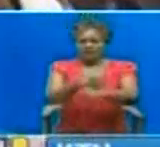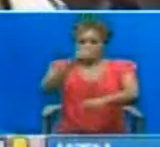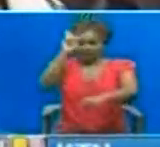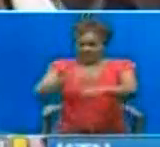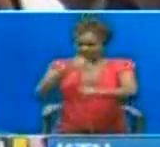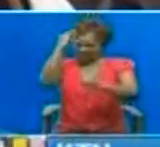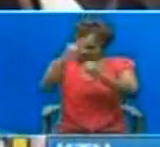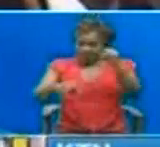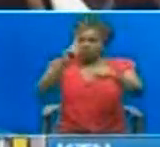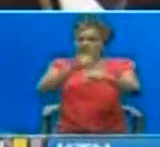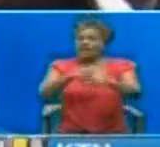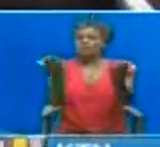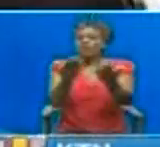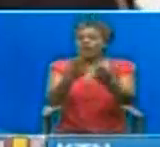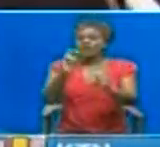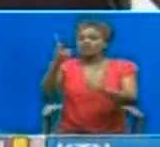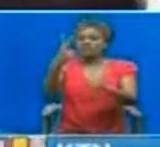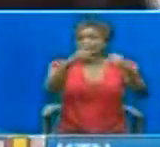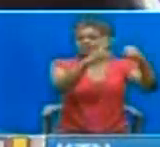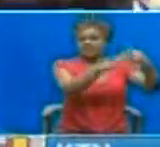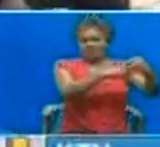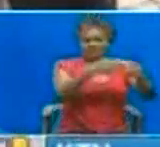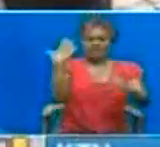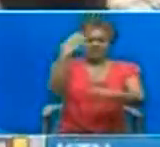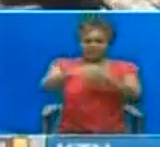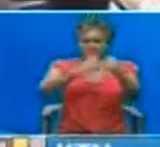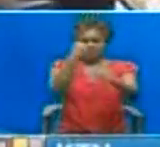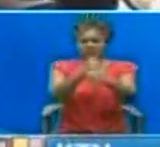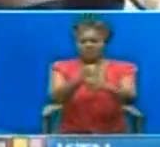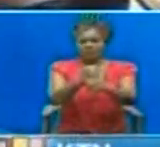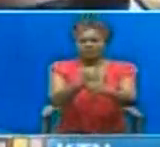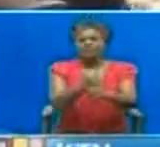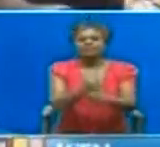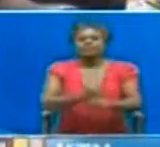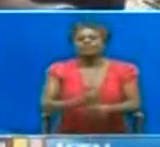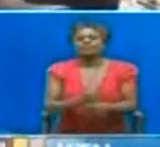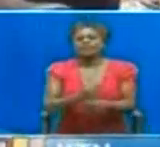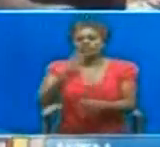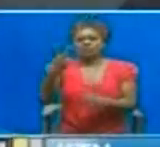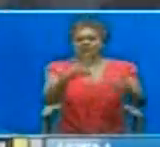ya mwisho tulikuwa naye last year tarehe 27 tukiwa Chepsonoyo.